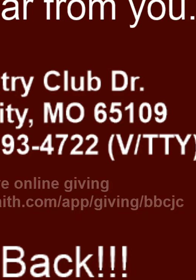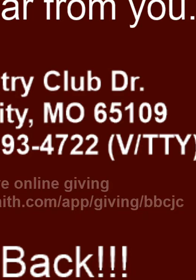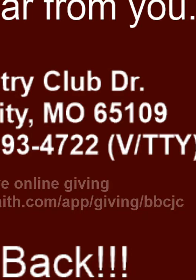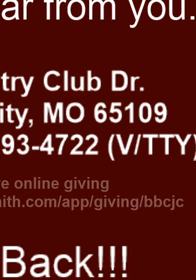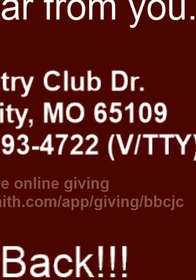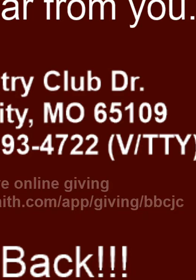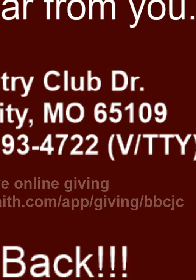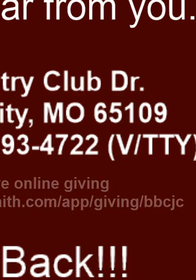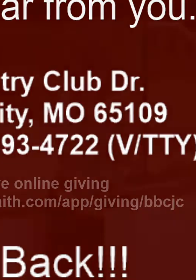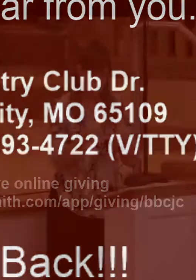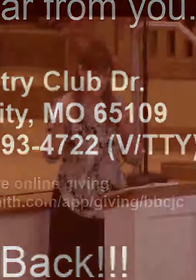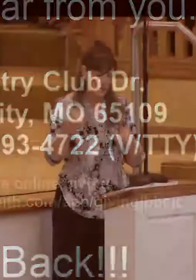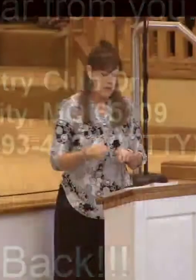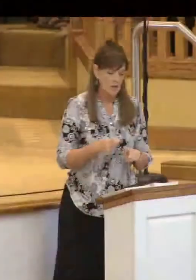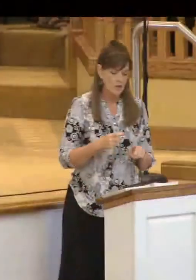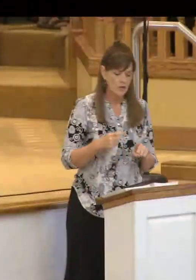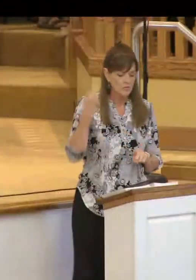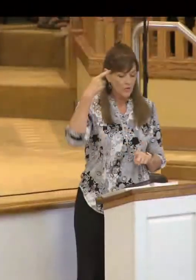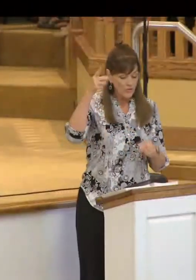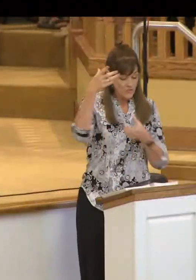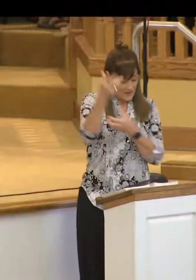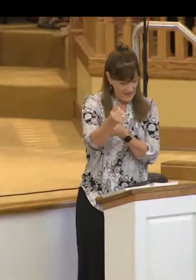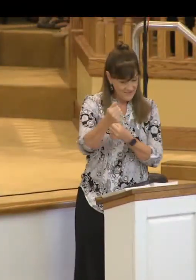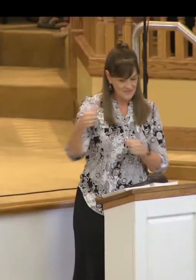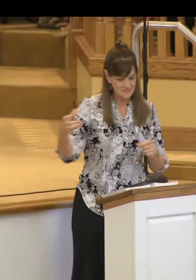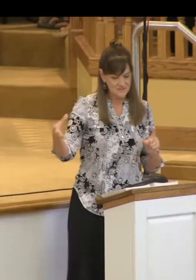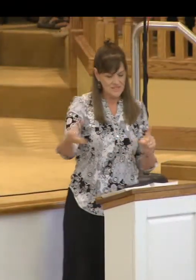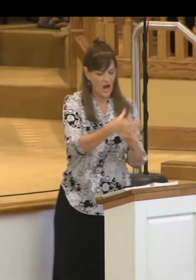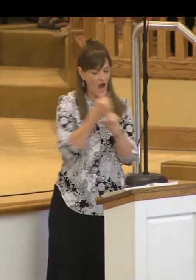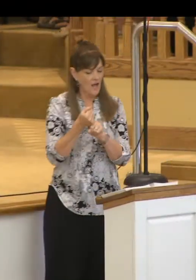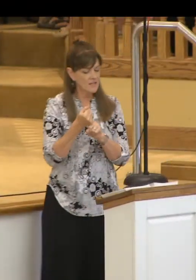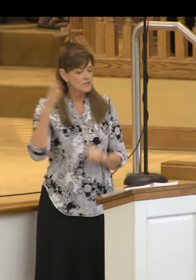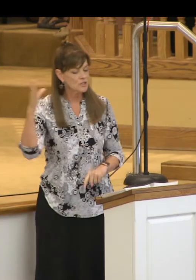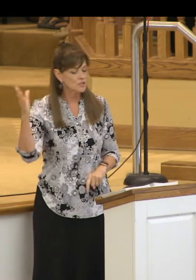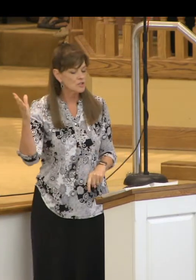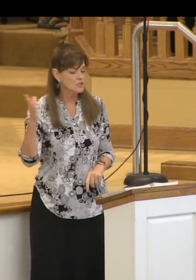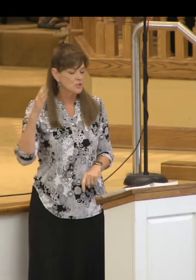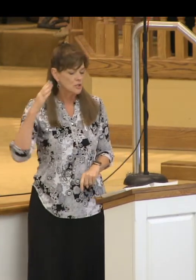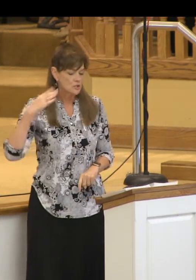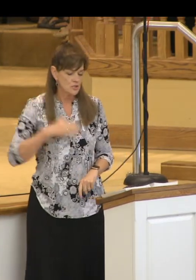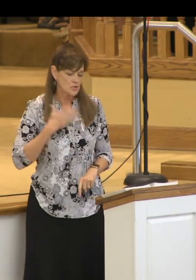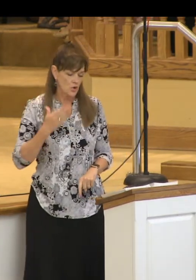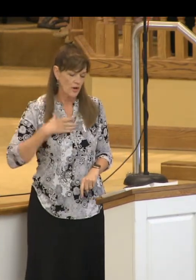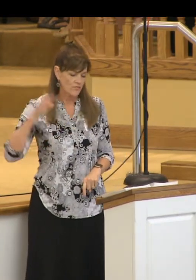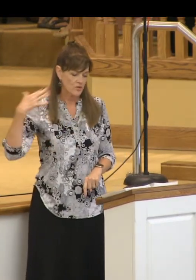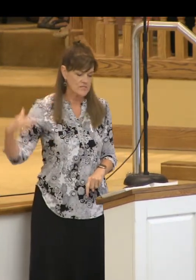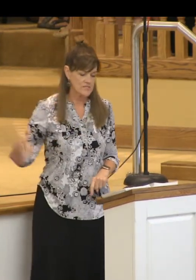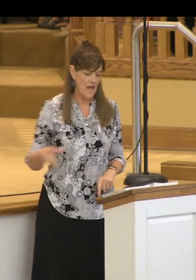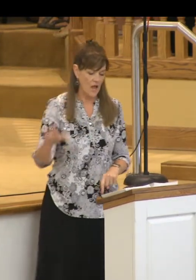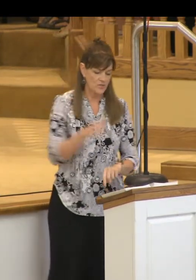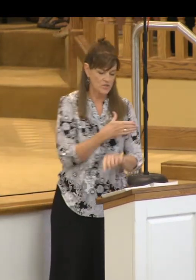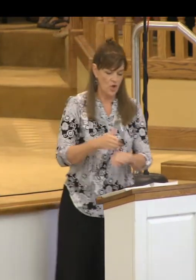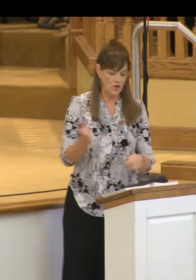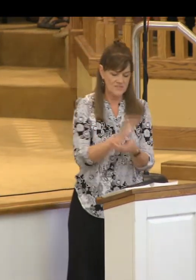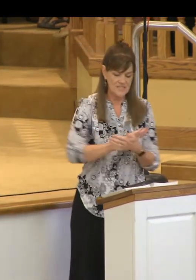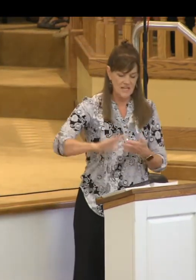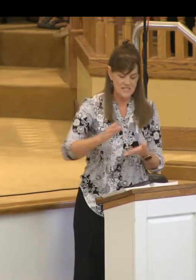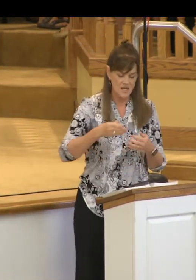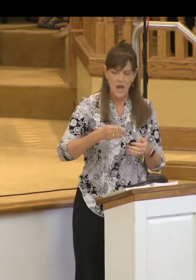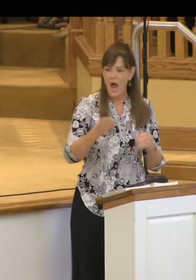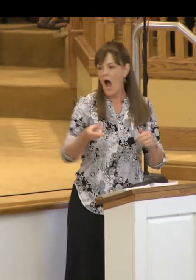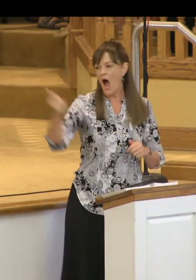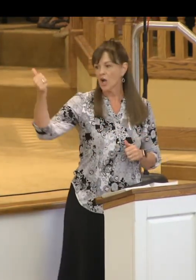darts at me are hurled. For faith has caught the joyful sound, the song of saints on higher